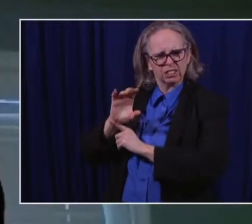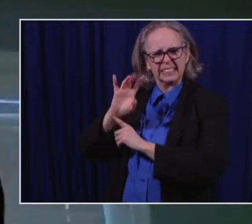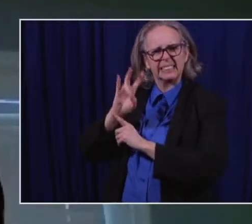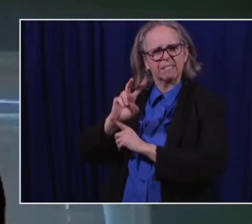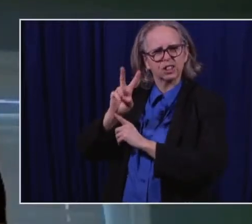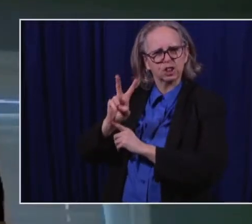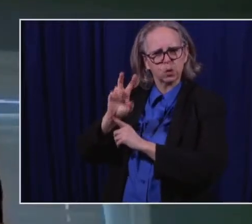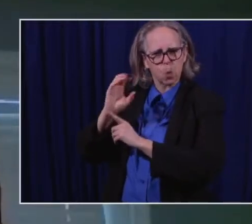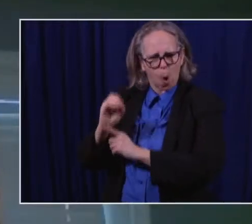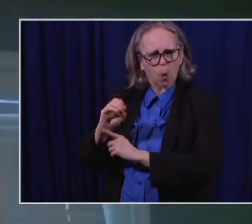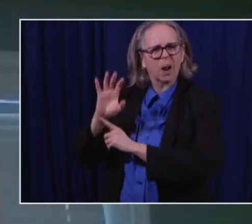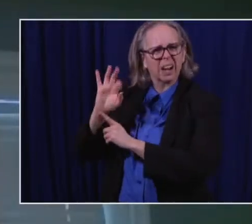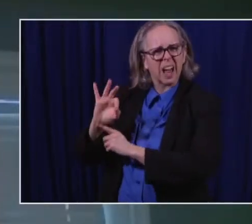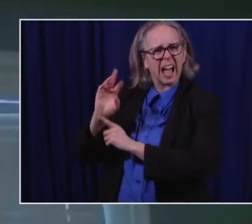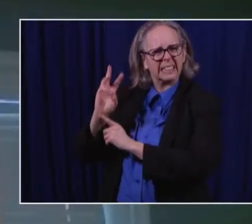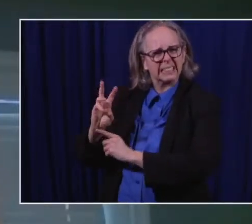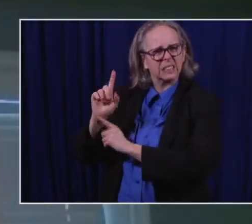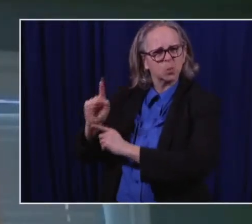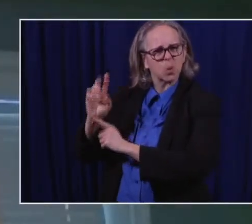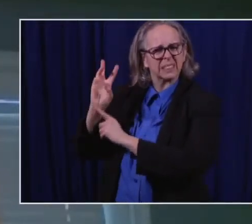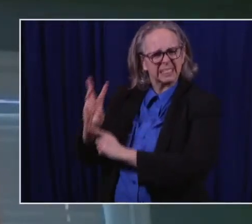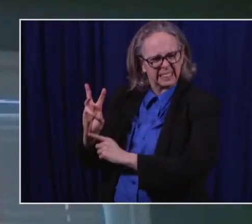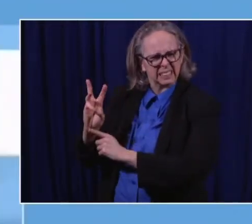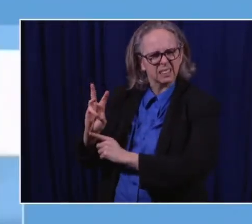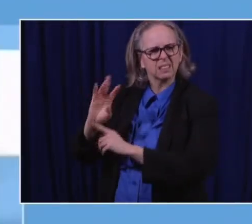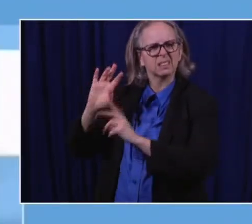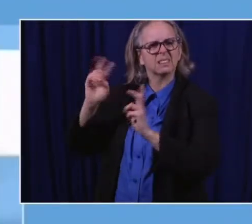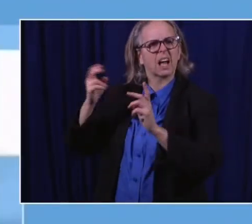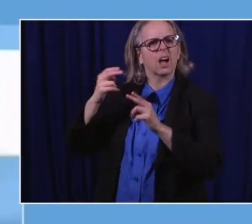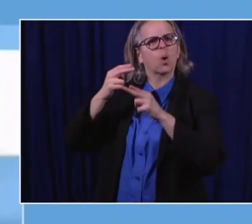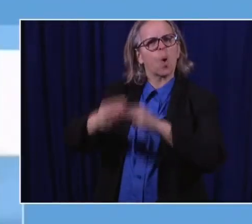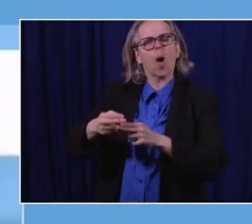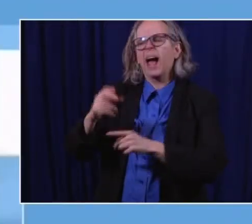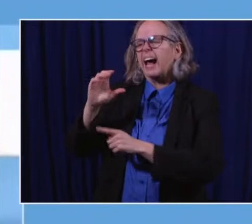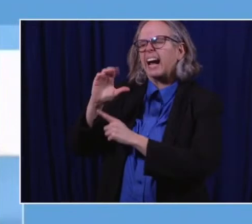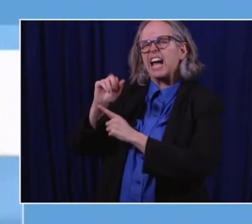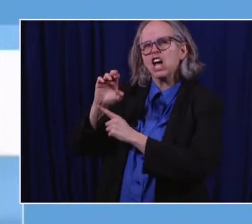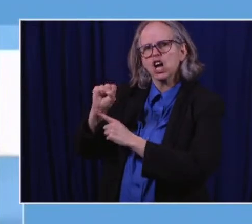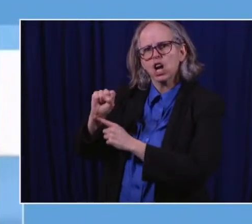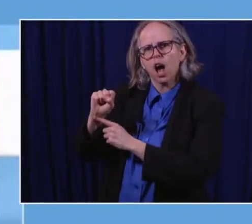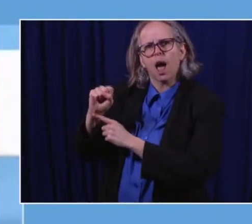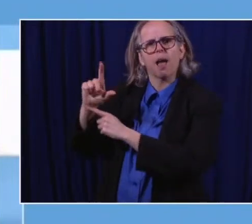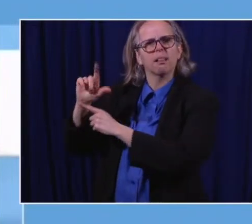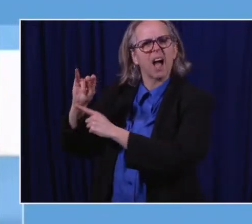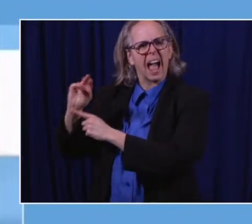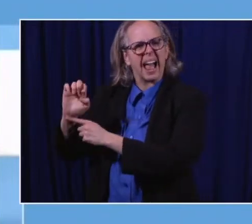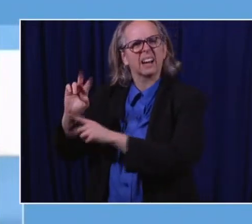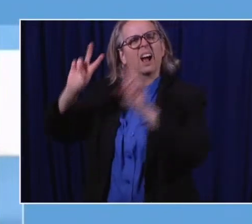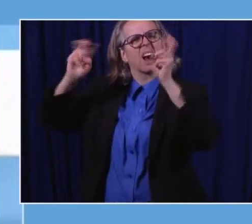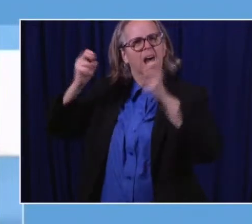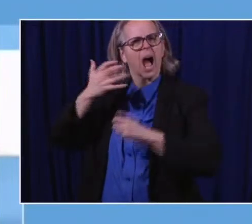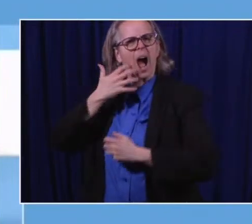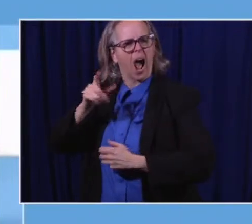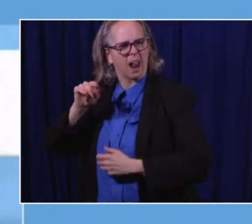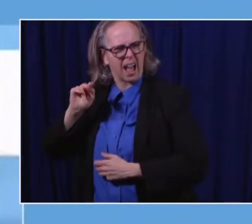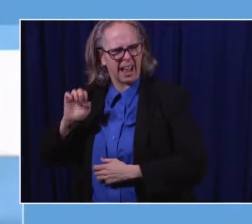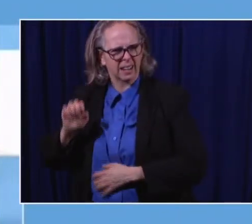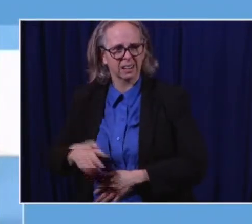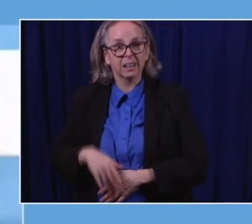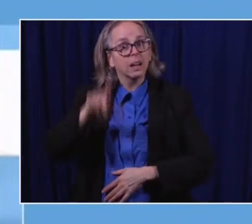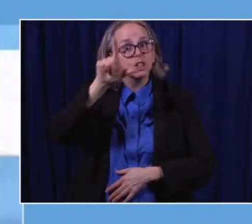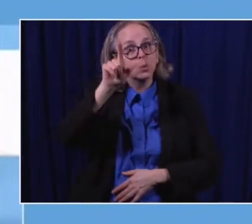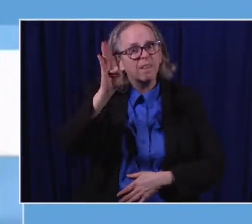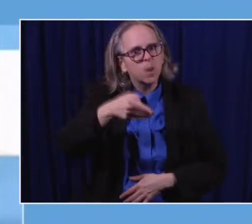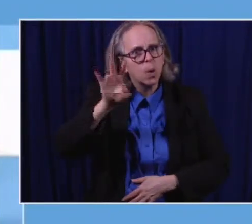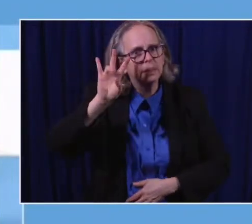1-800-720-9616 to talk with a trained counselor 24 hours a day, 7 days a week. They can help with a crisis, provide guidance, or connect you to help in